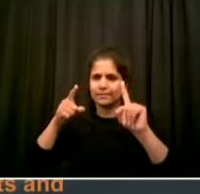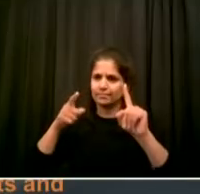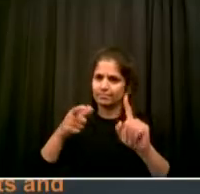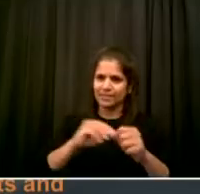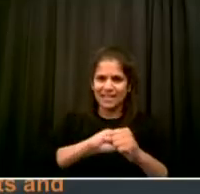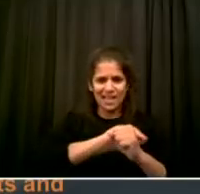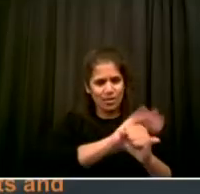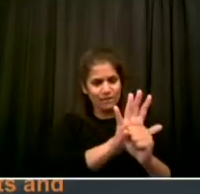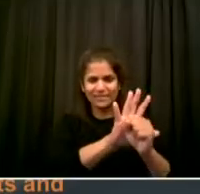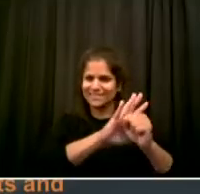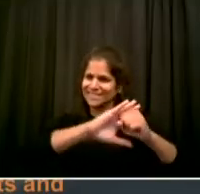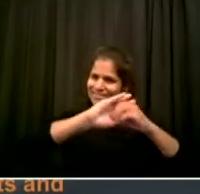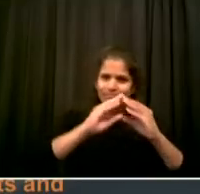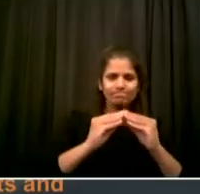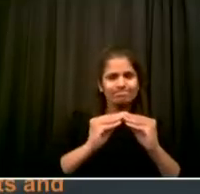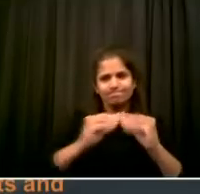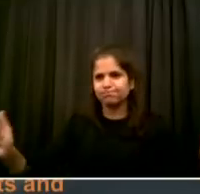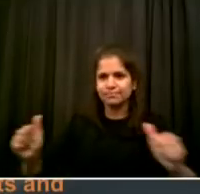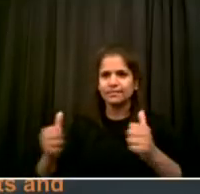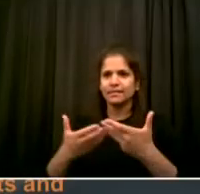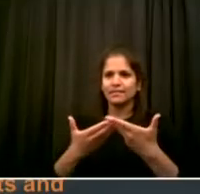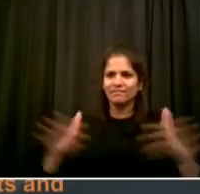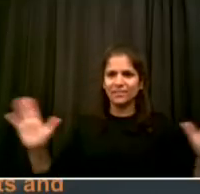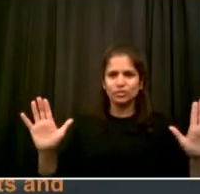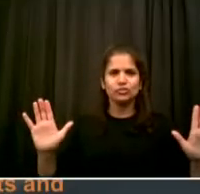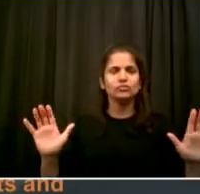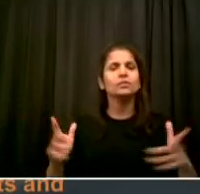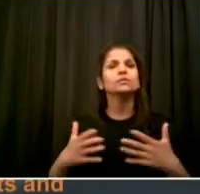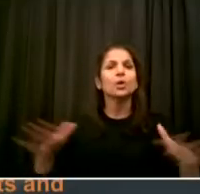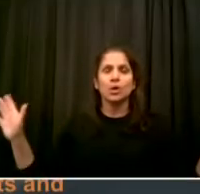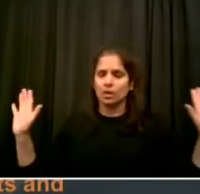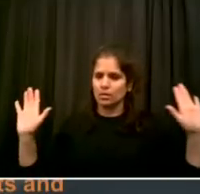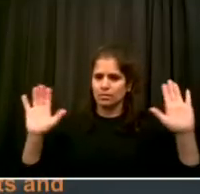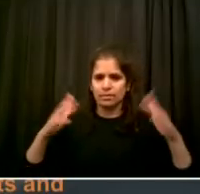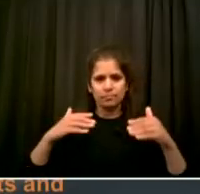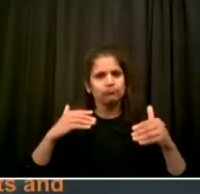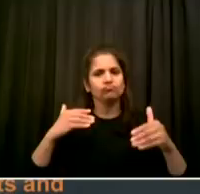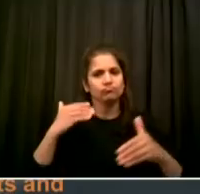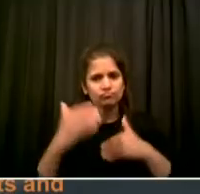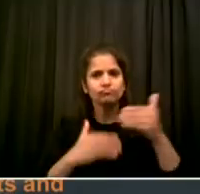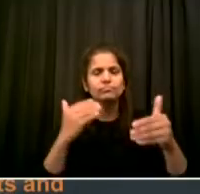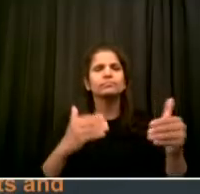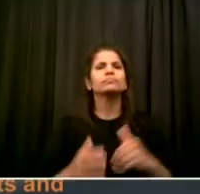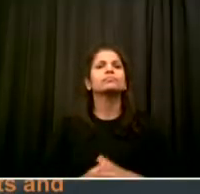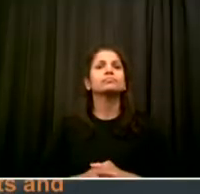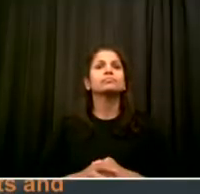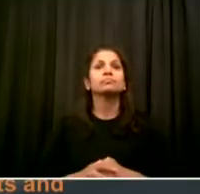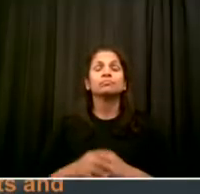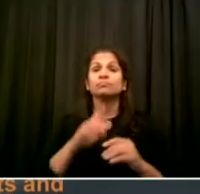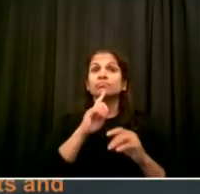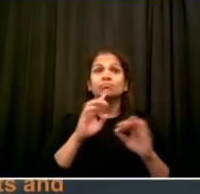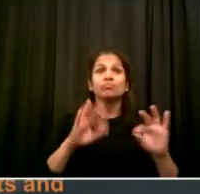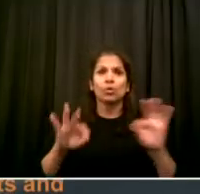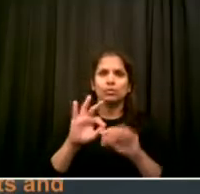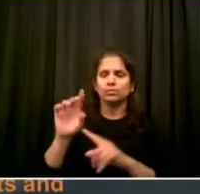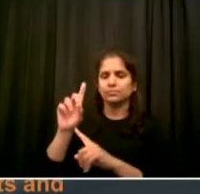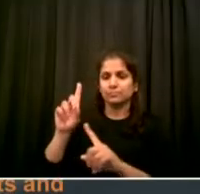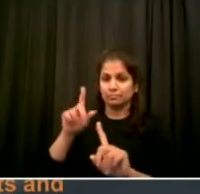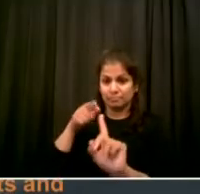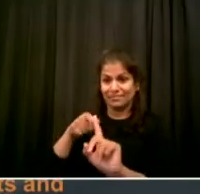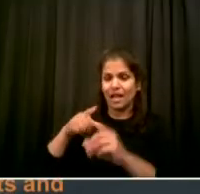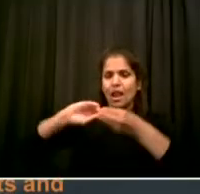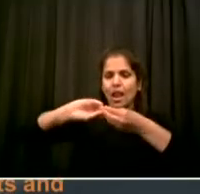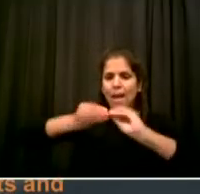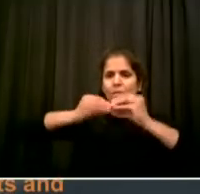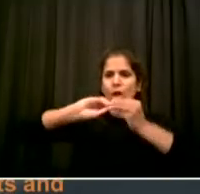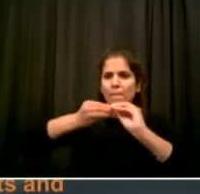horrible challenge. And obviously, it's all about hastening the day that we can restart and go through the different phases of restarting. And